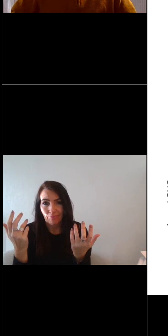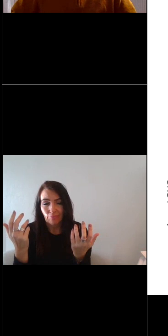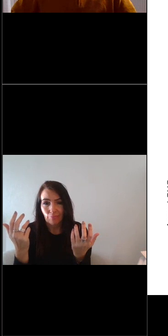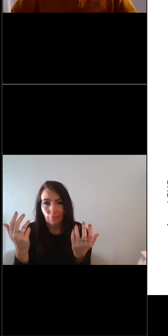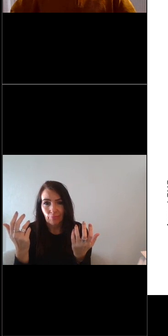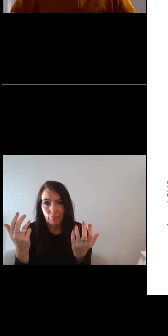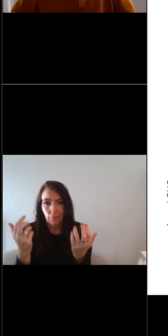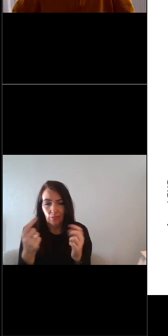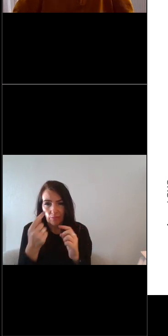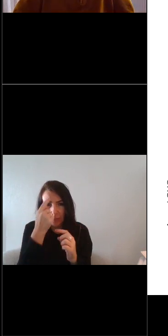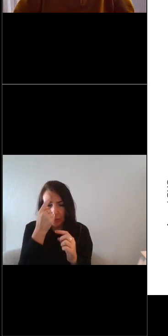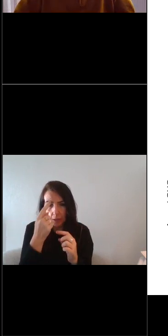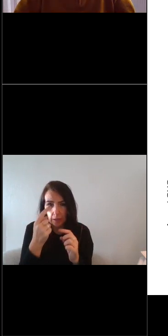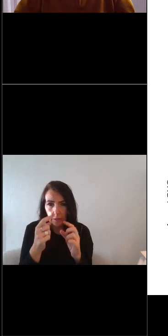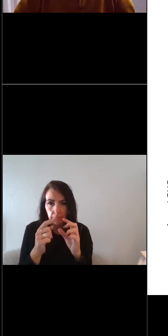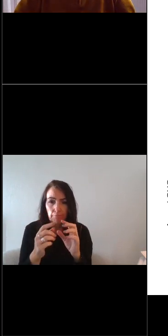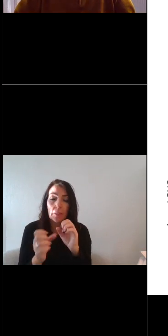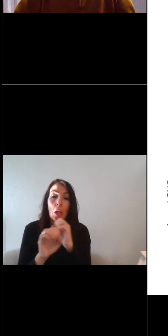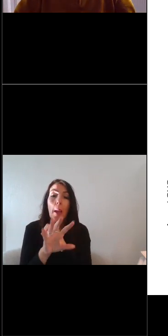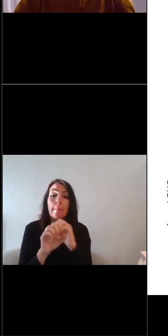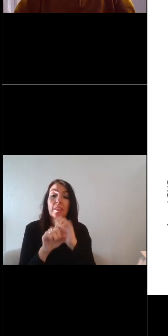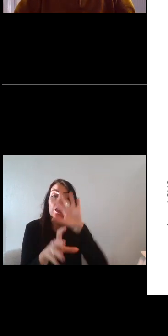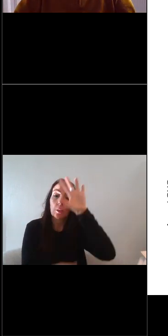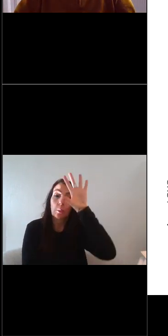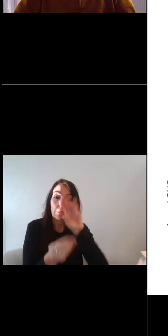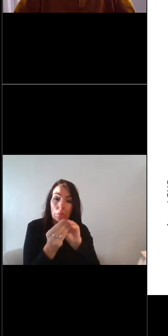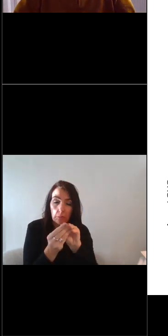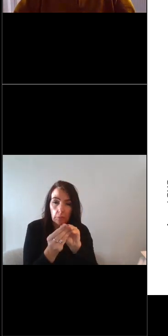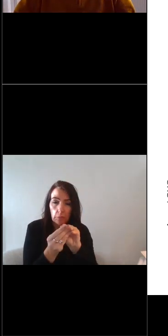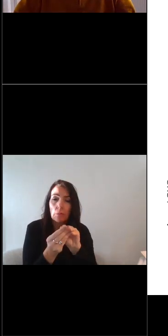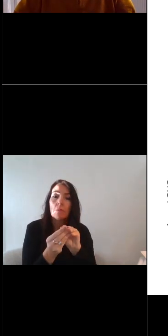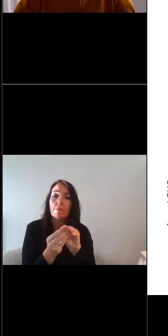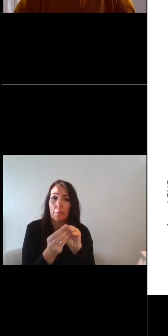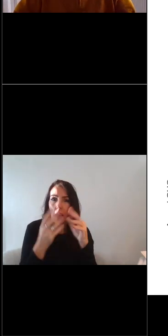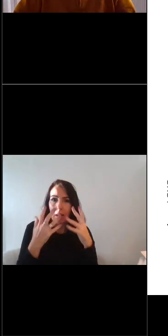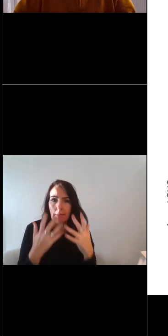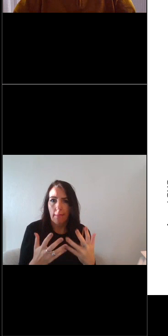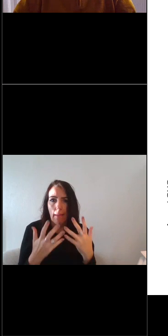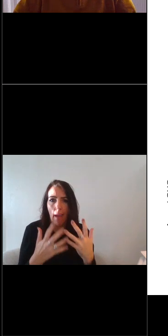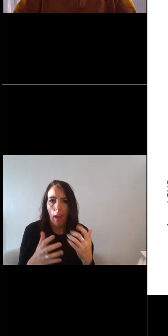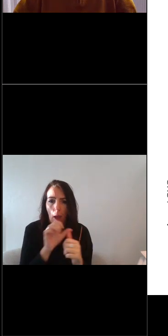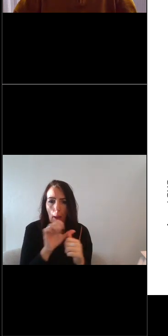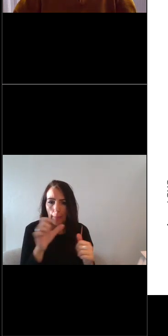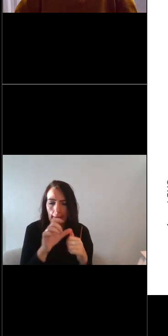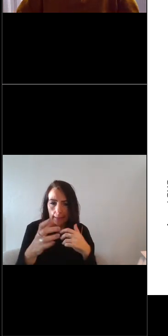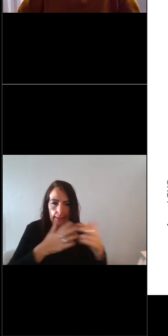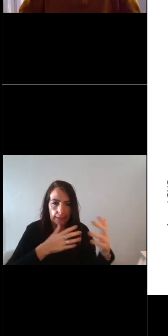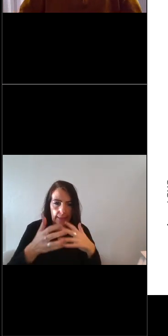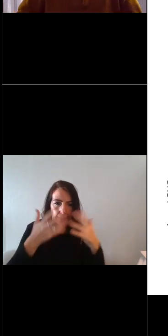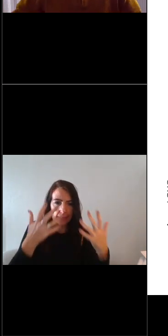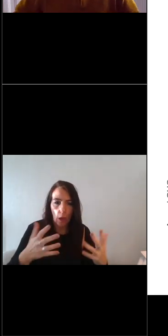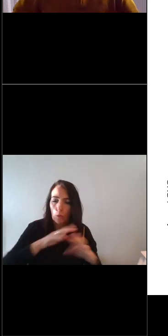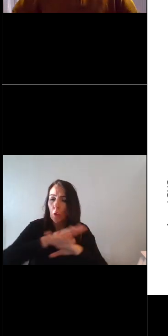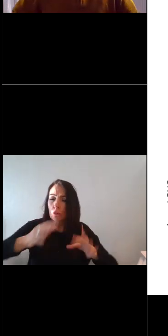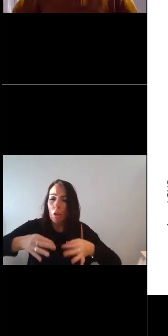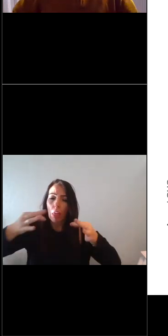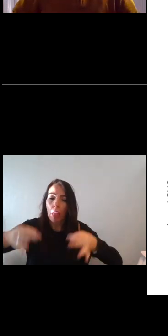cumulative emissions are best dealt with now rather than wait until later. How do